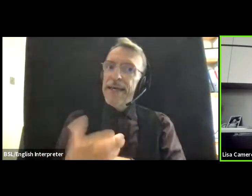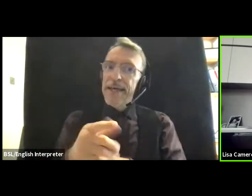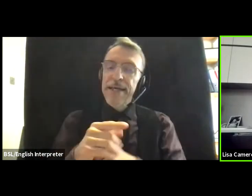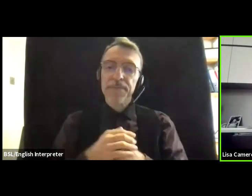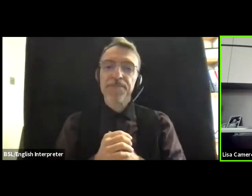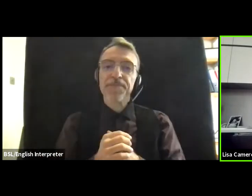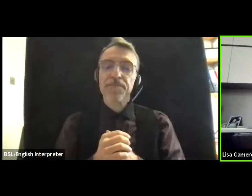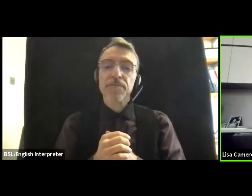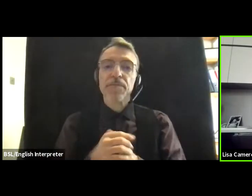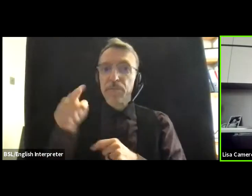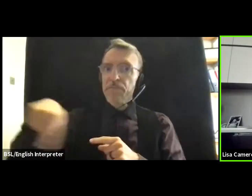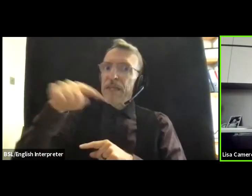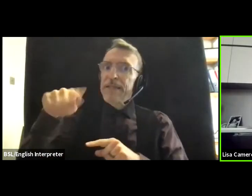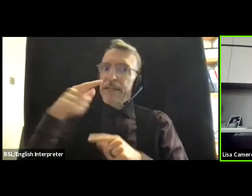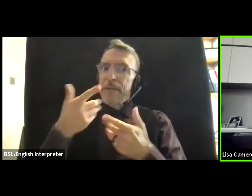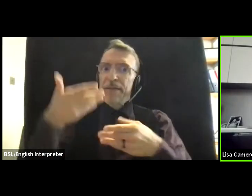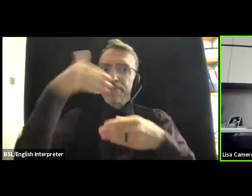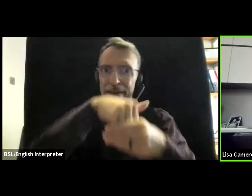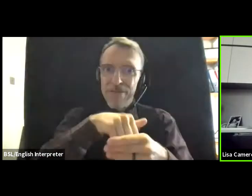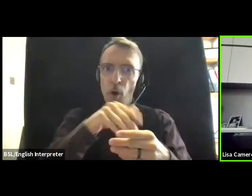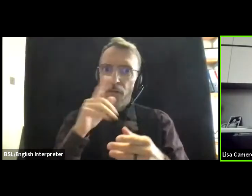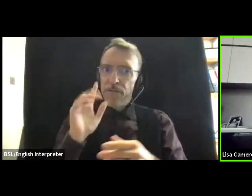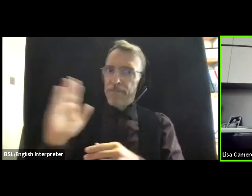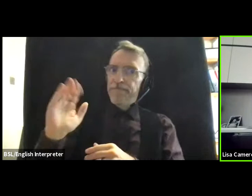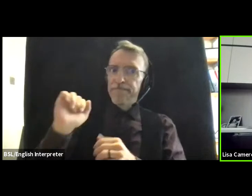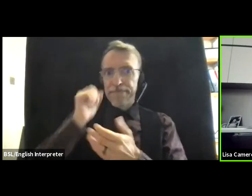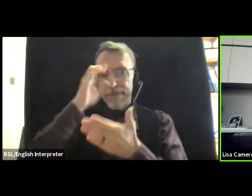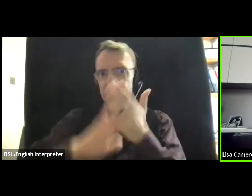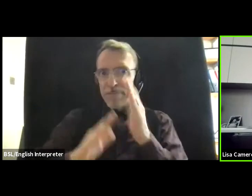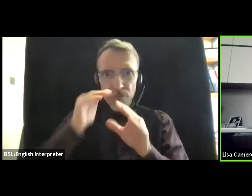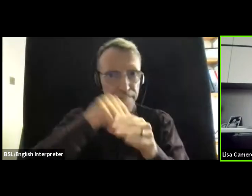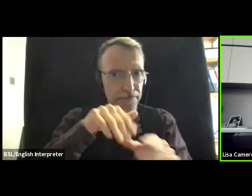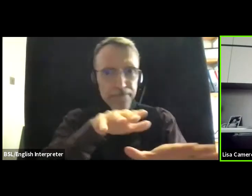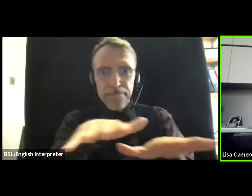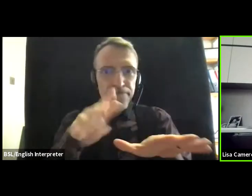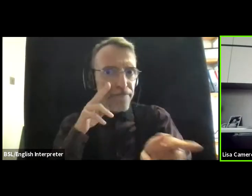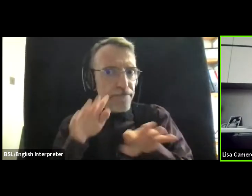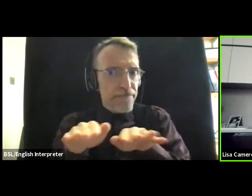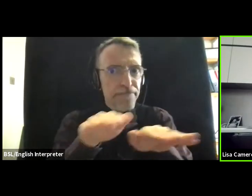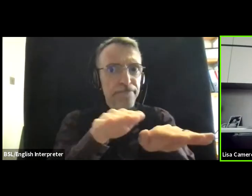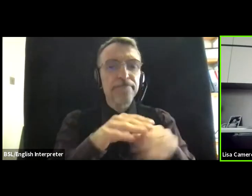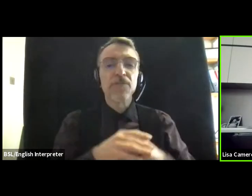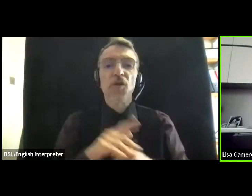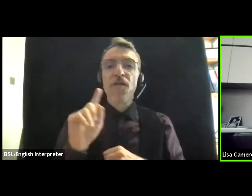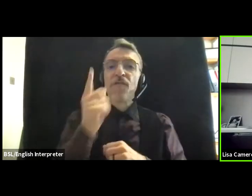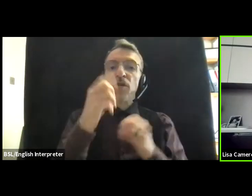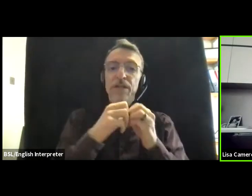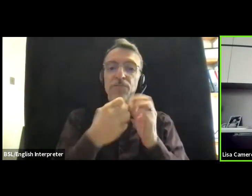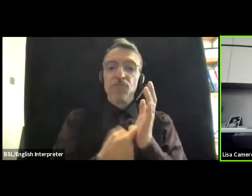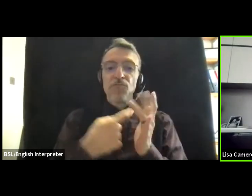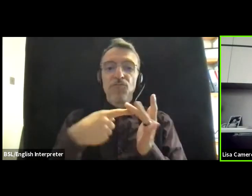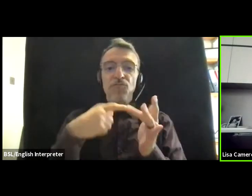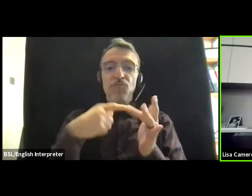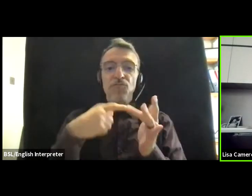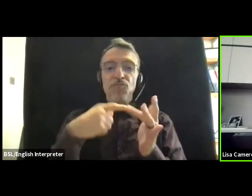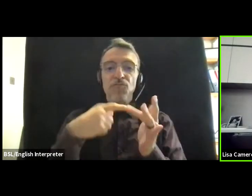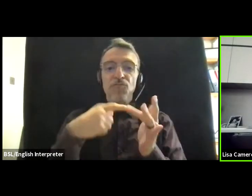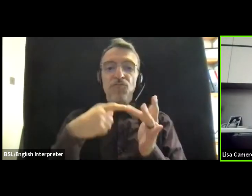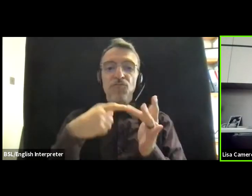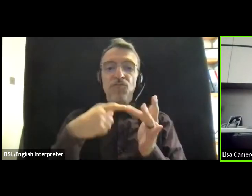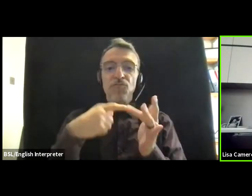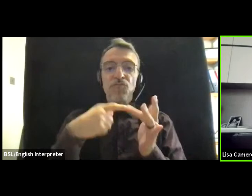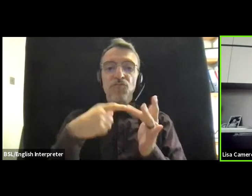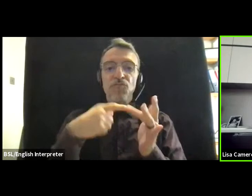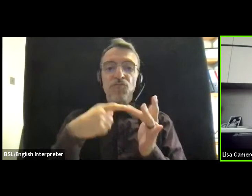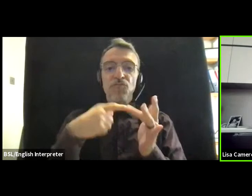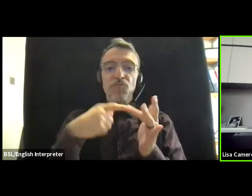front line. First of all, we will have Bridget Rowerder, Research Officer from the